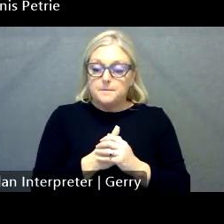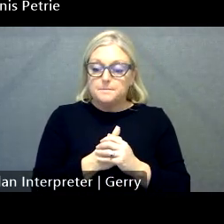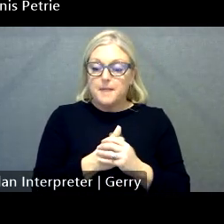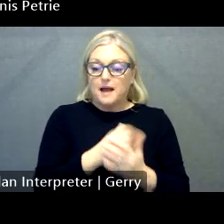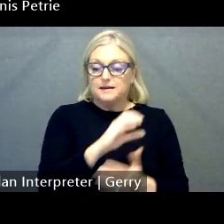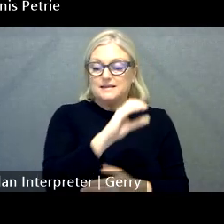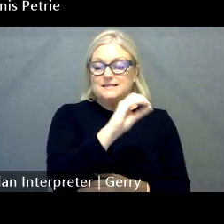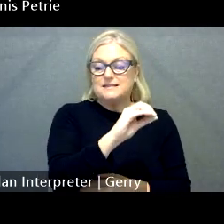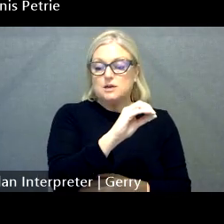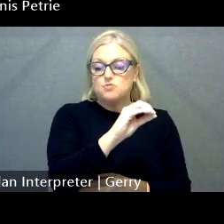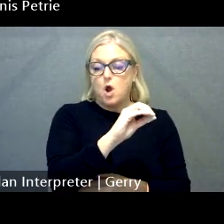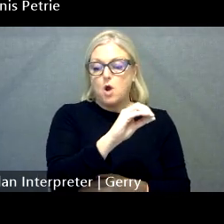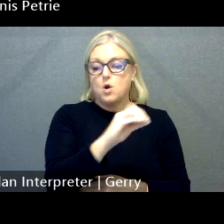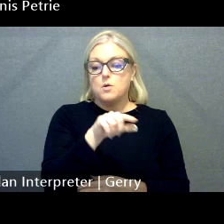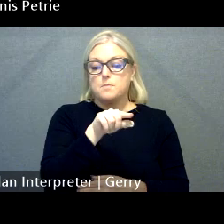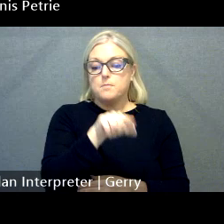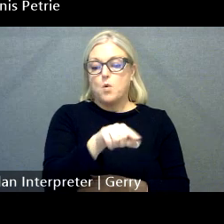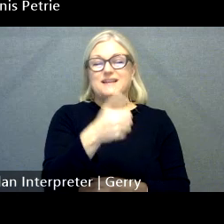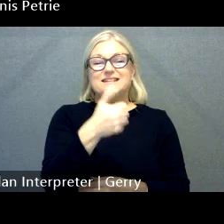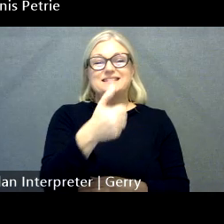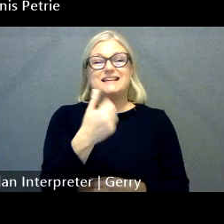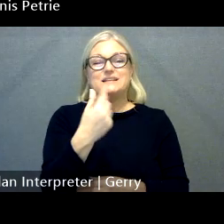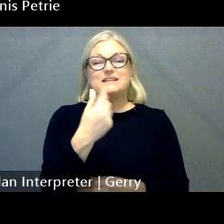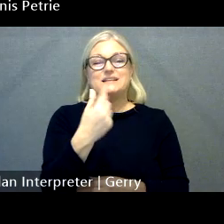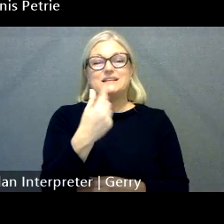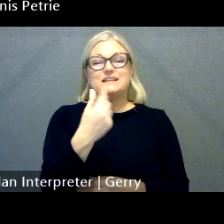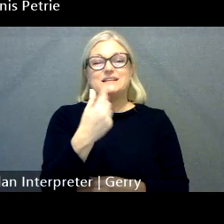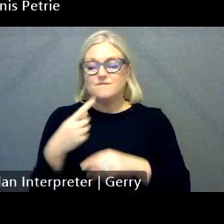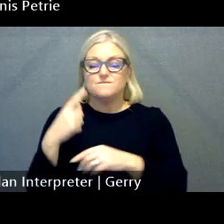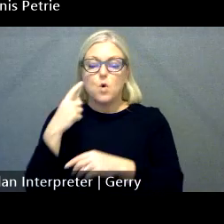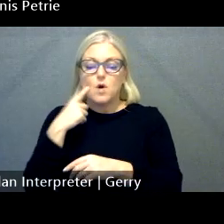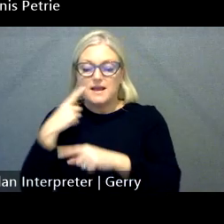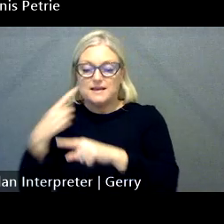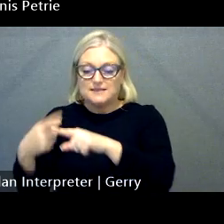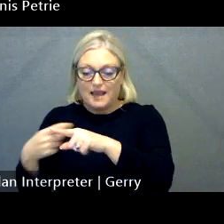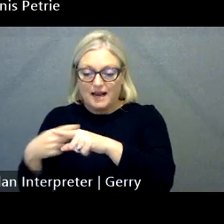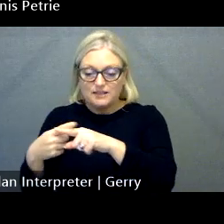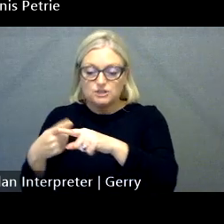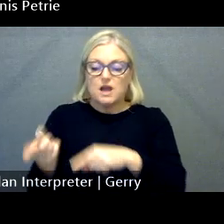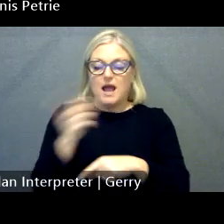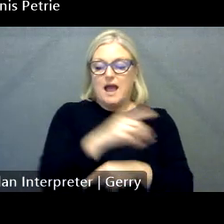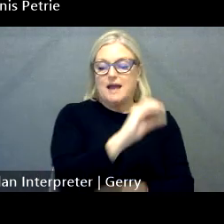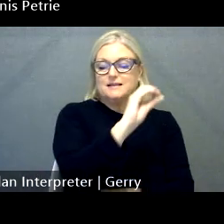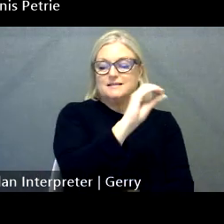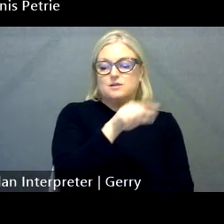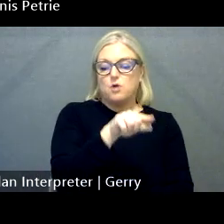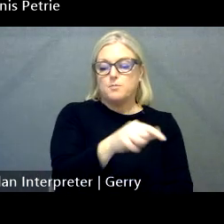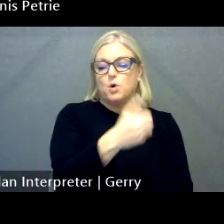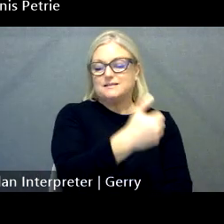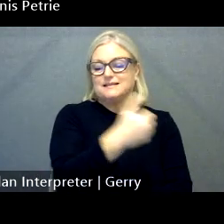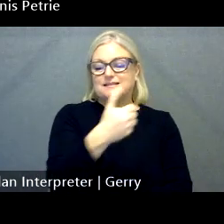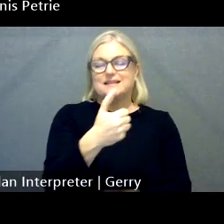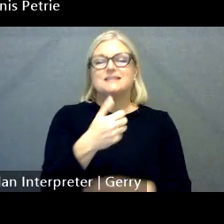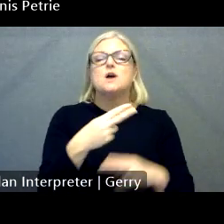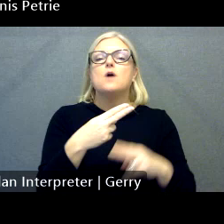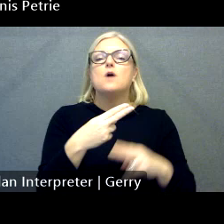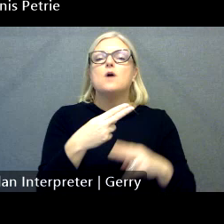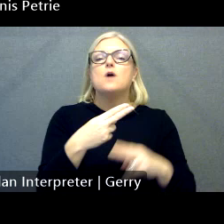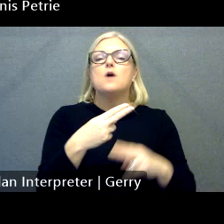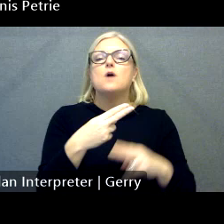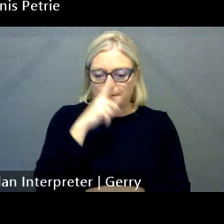the easy English version for young people, and for adults you can see the correlation is strong at 0.75 for the standard version or